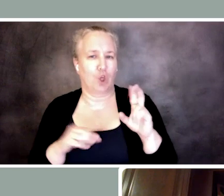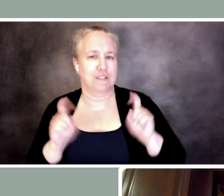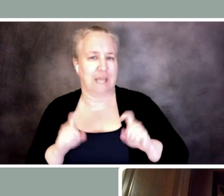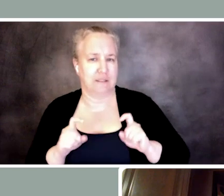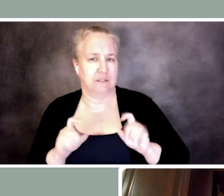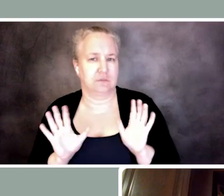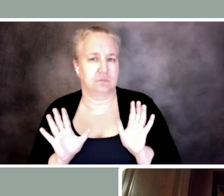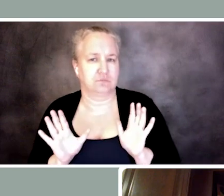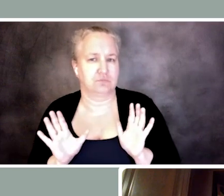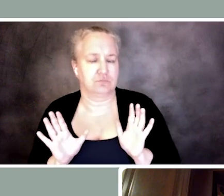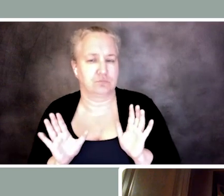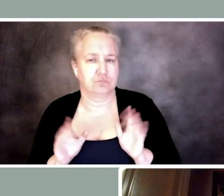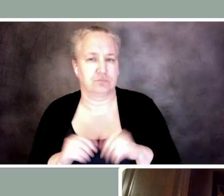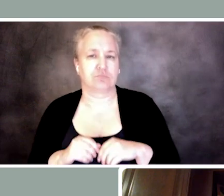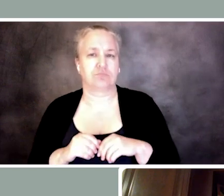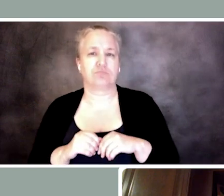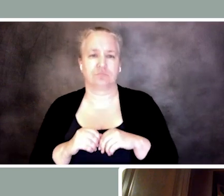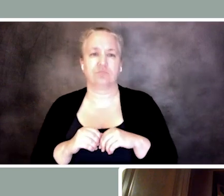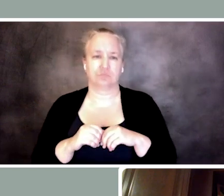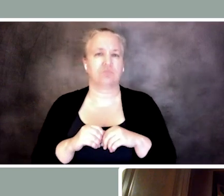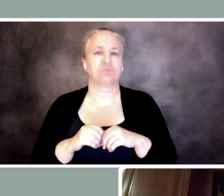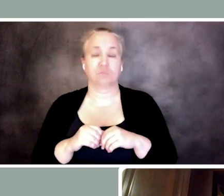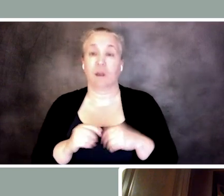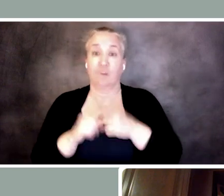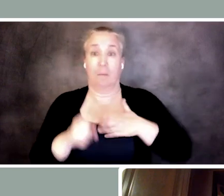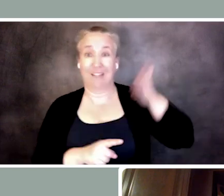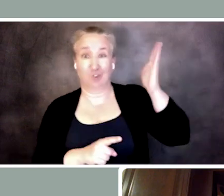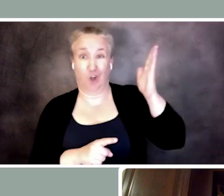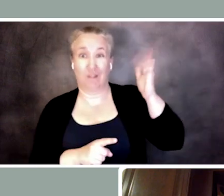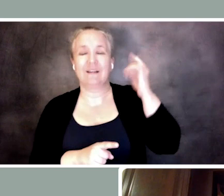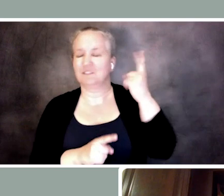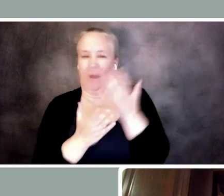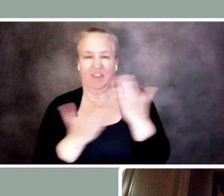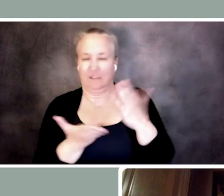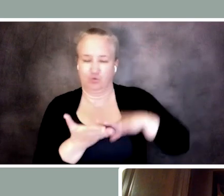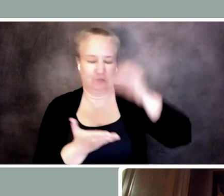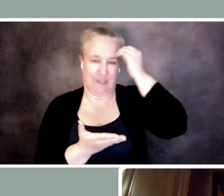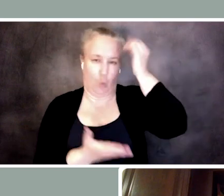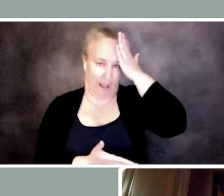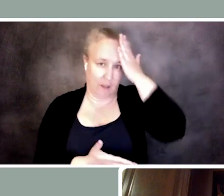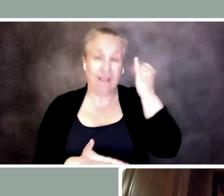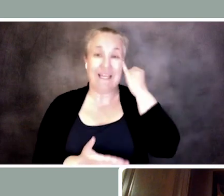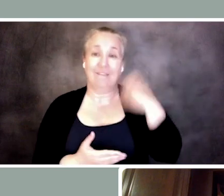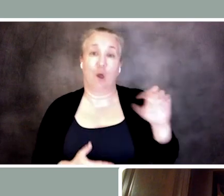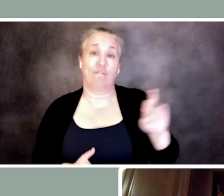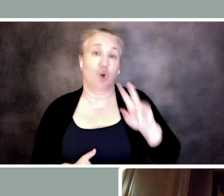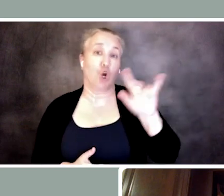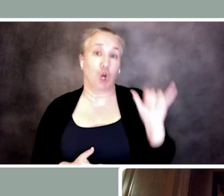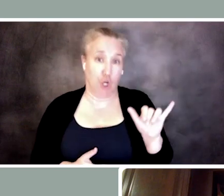I think that is one thing to take away from my talk. If someone has early stage disease, which is estrogen receptor